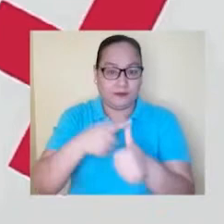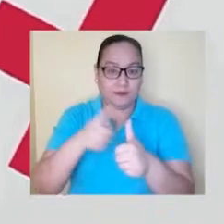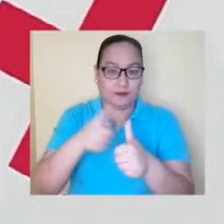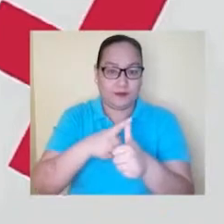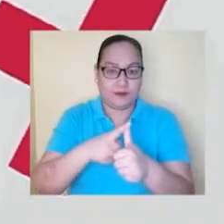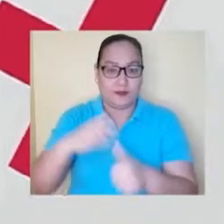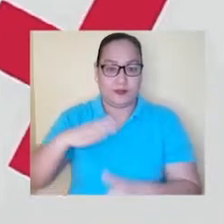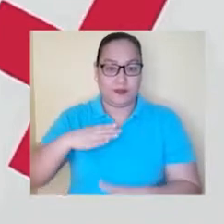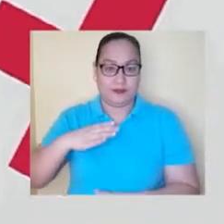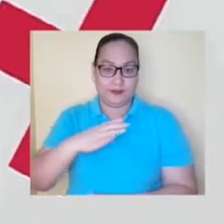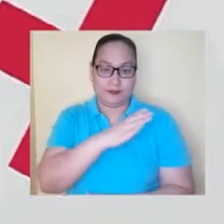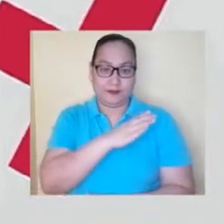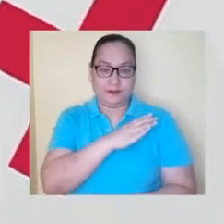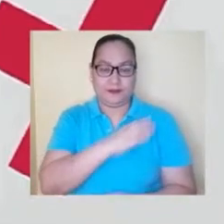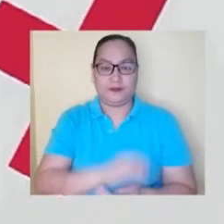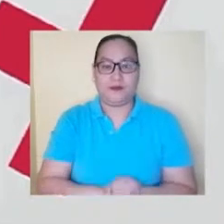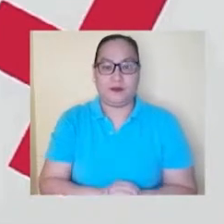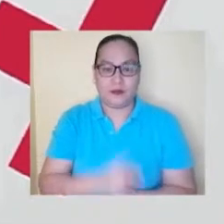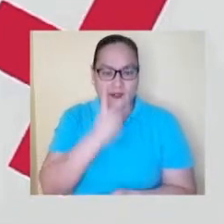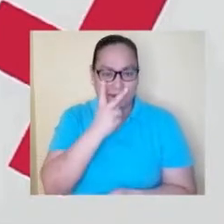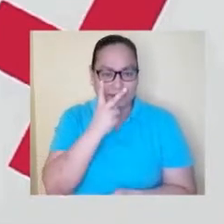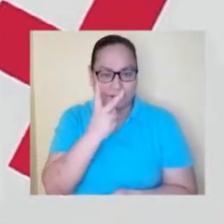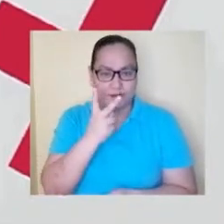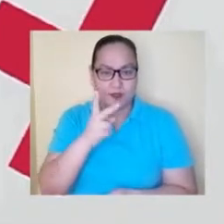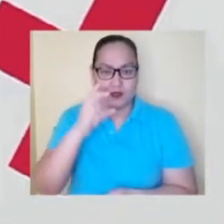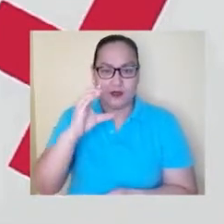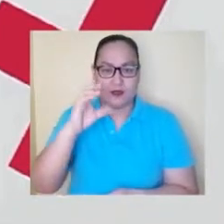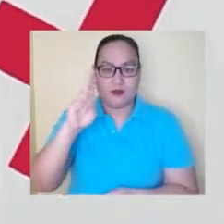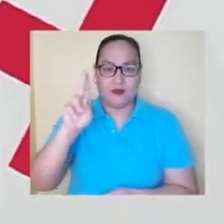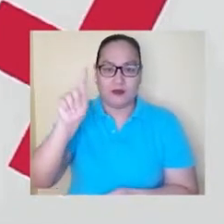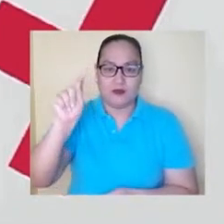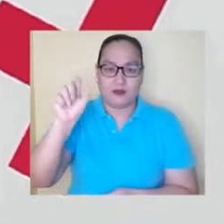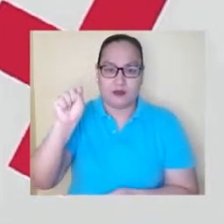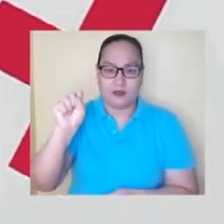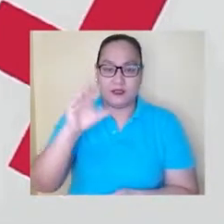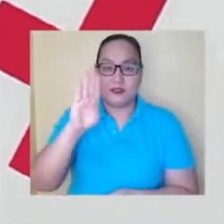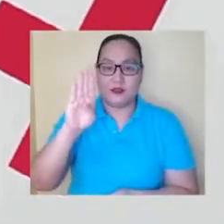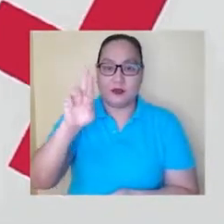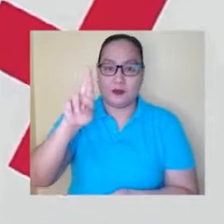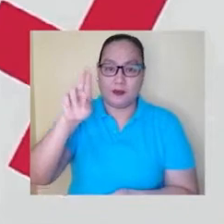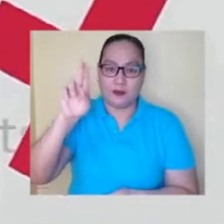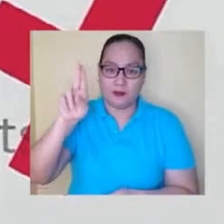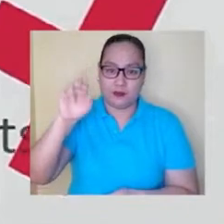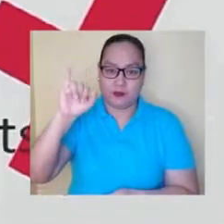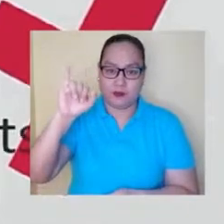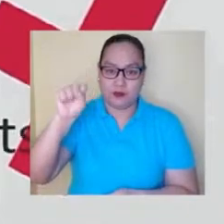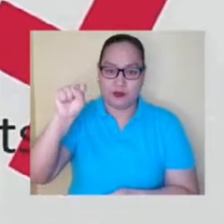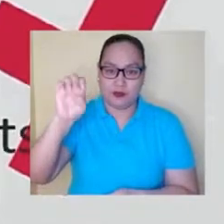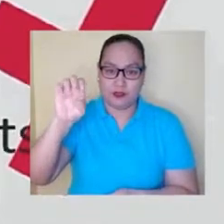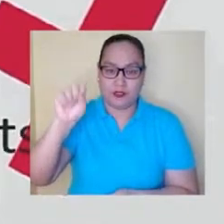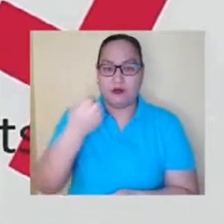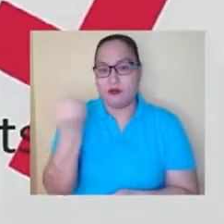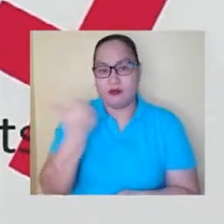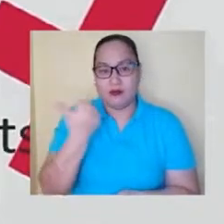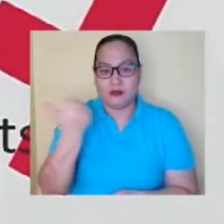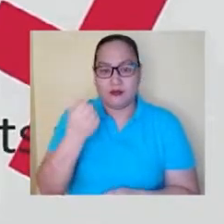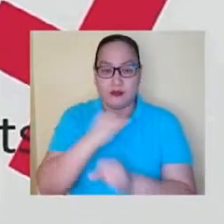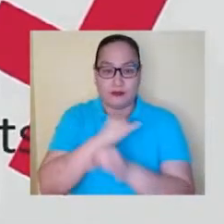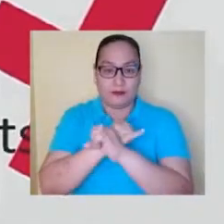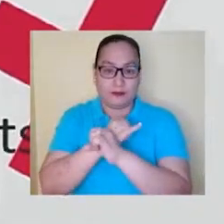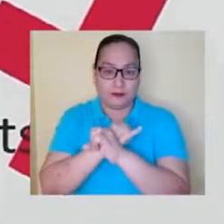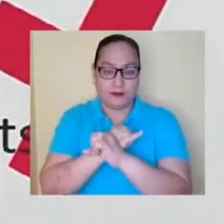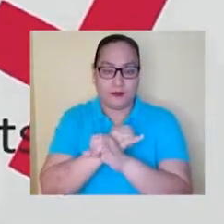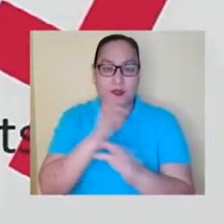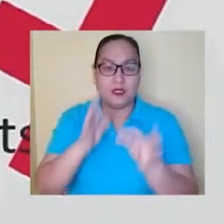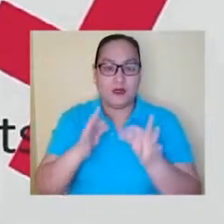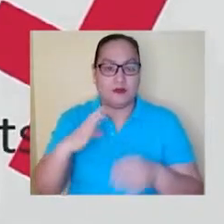First, chest. Check for cuts, bruises, and other impairments. If the victim feels